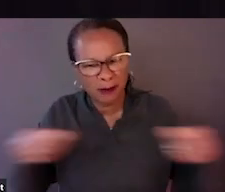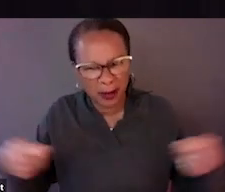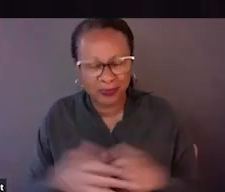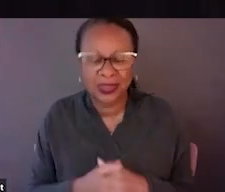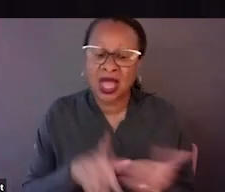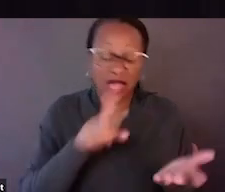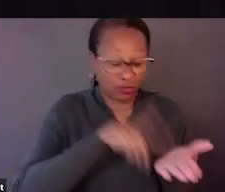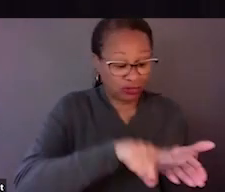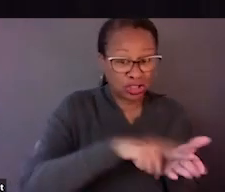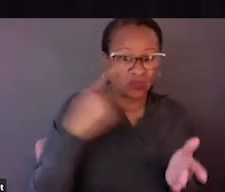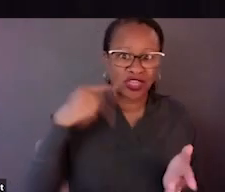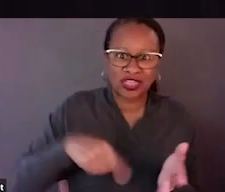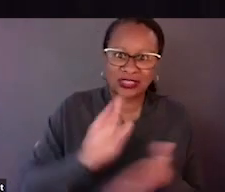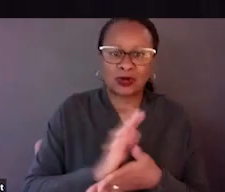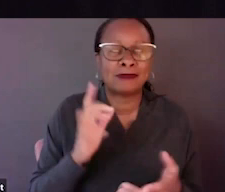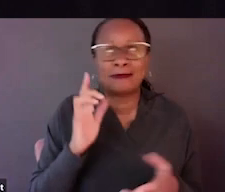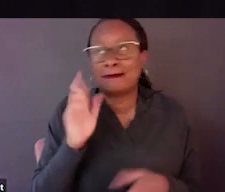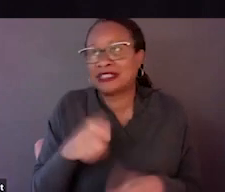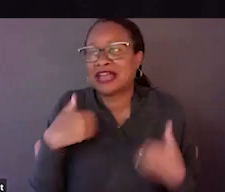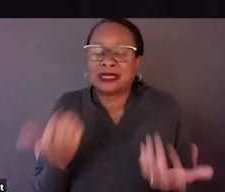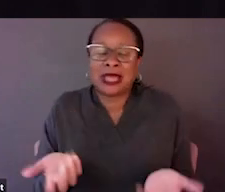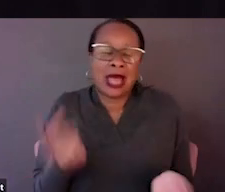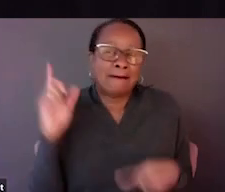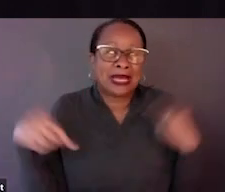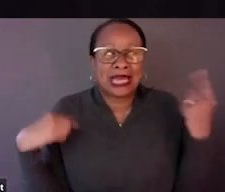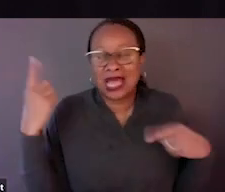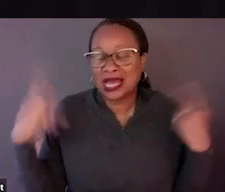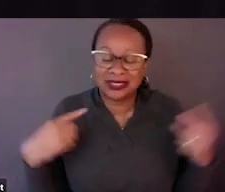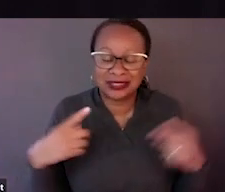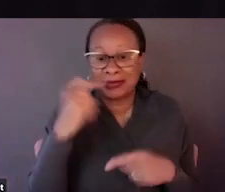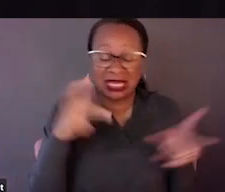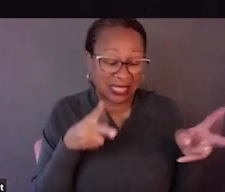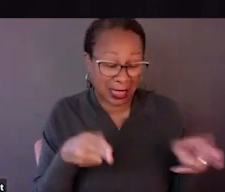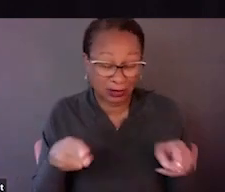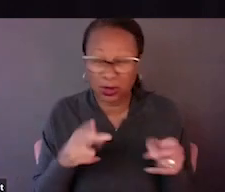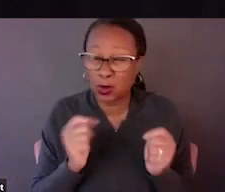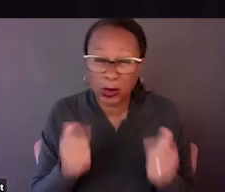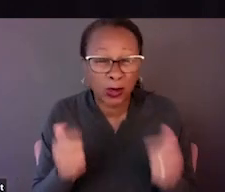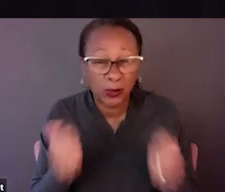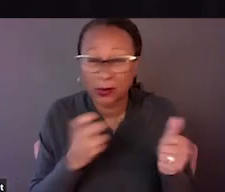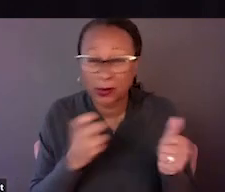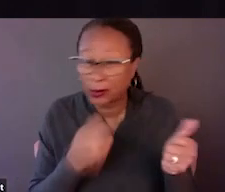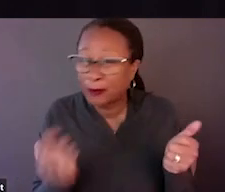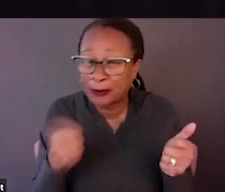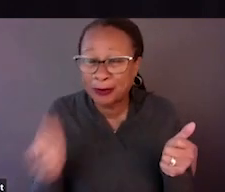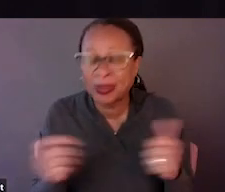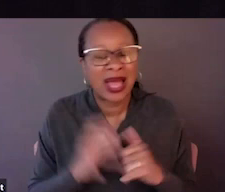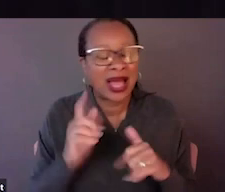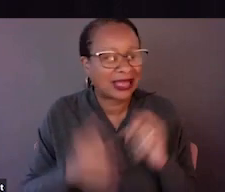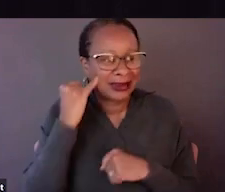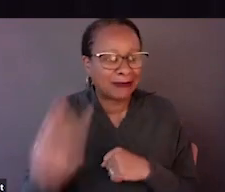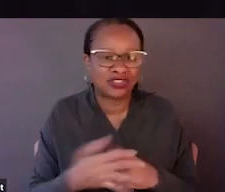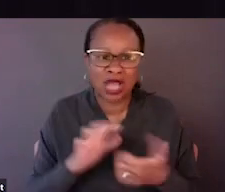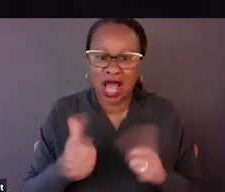have been bananas, because the clips were like millisecond clips. I can't even imagine, like, how